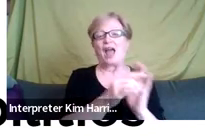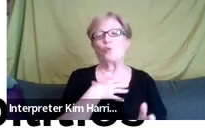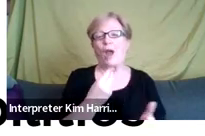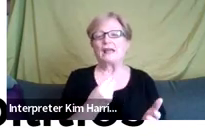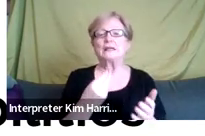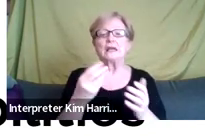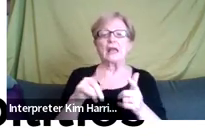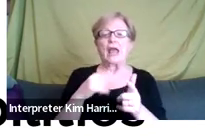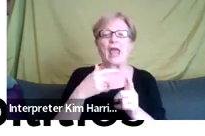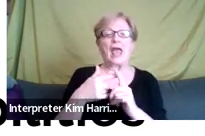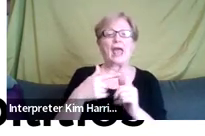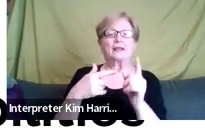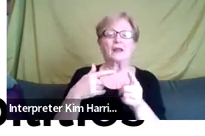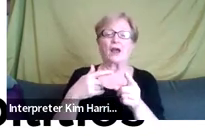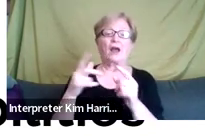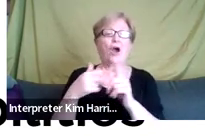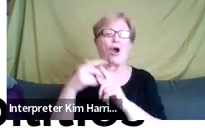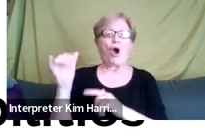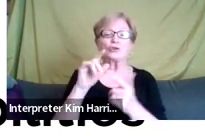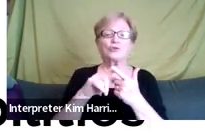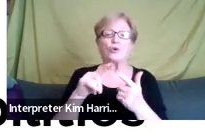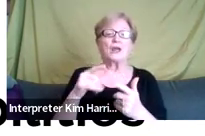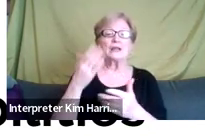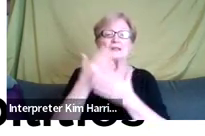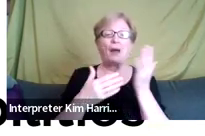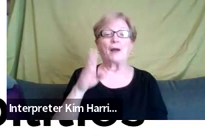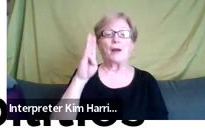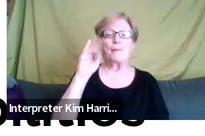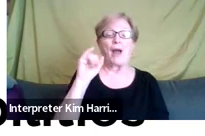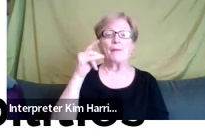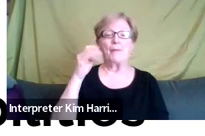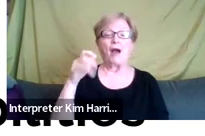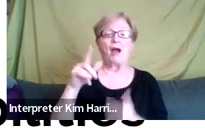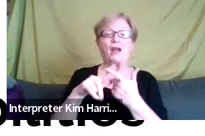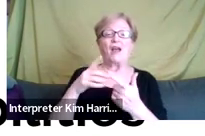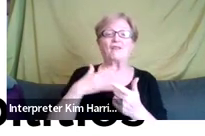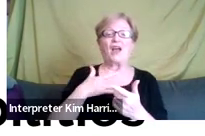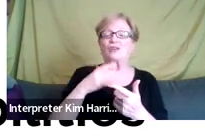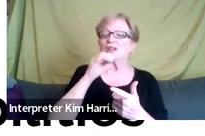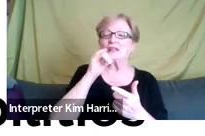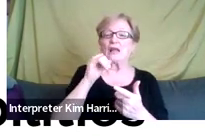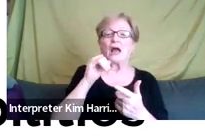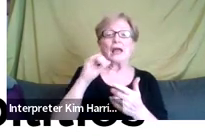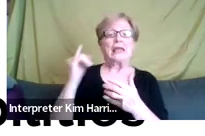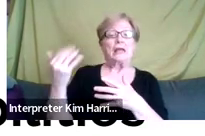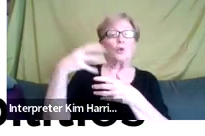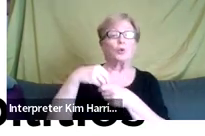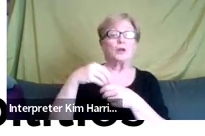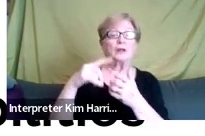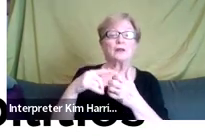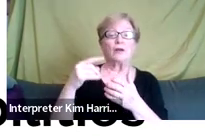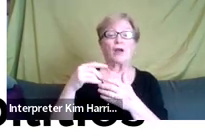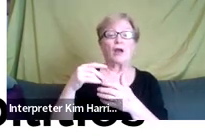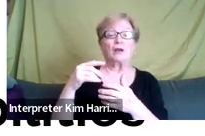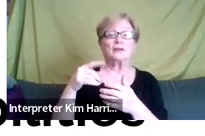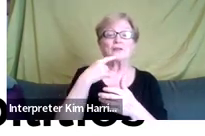58% of BIPOC women felt included. Again, another one, among all employees with disabilities,